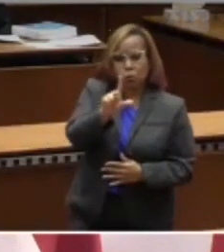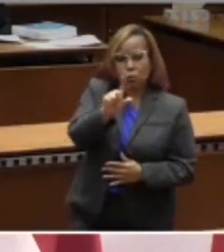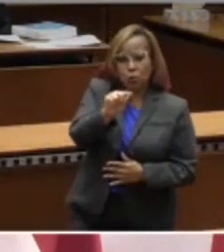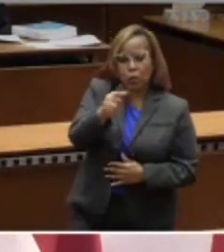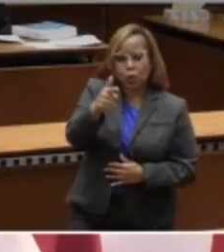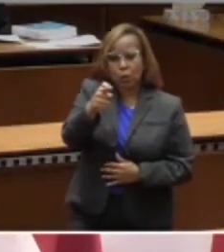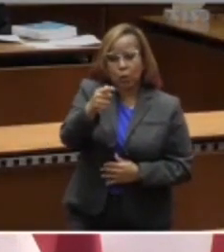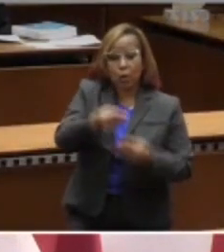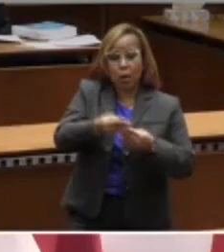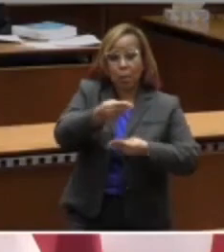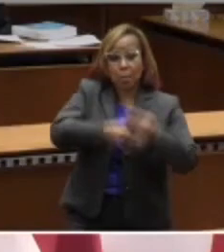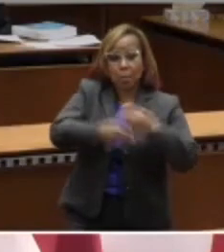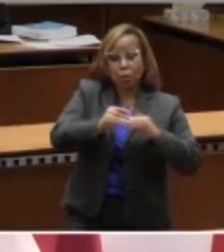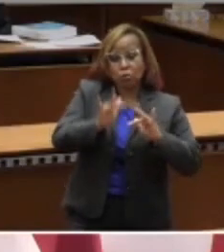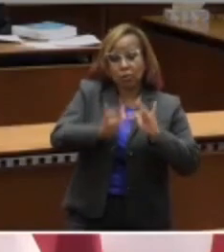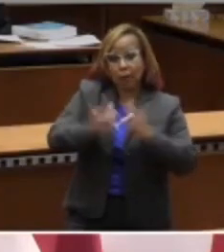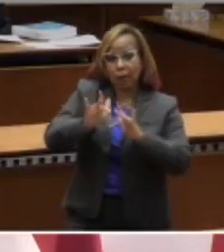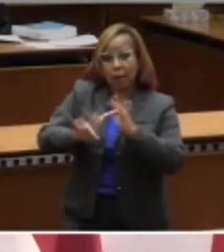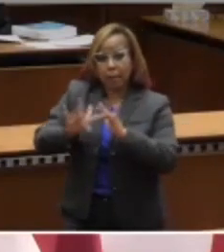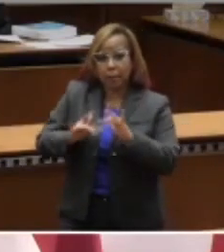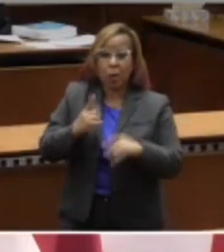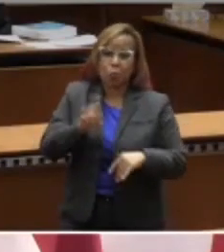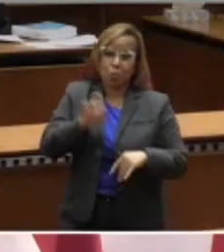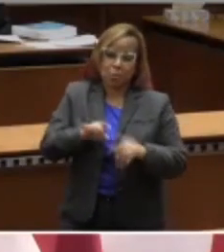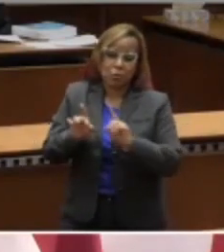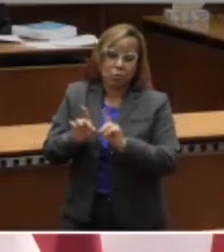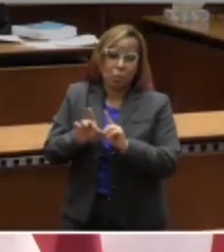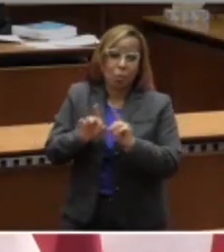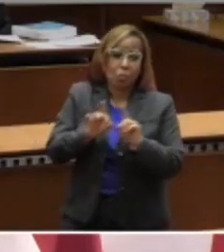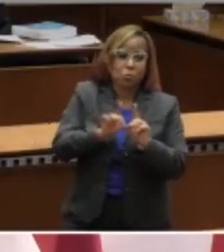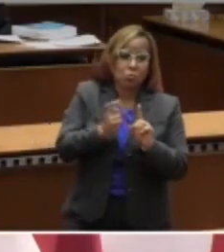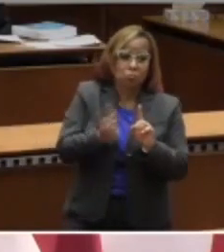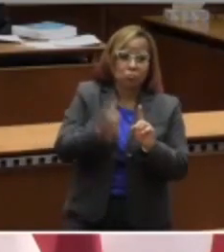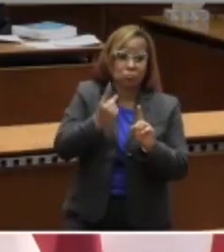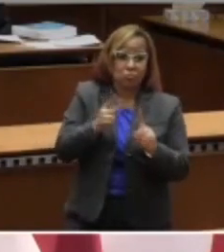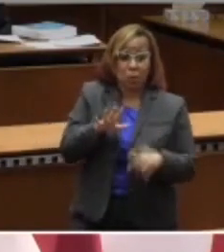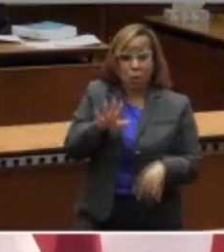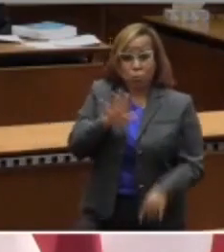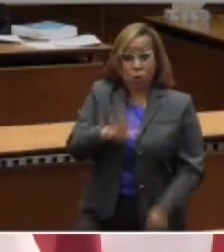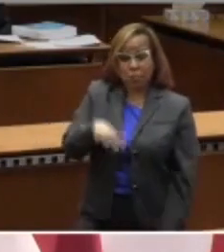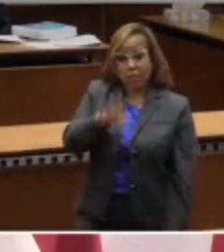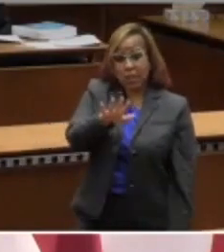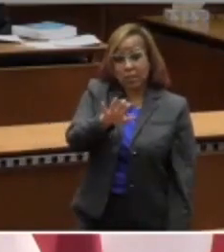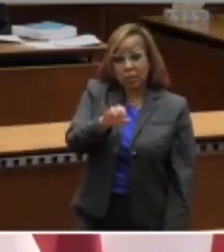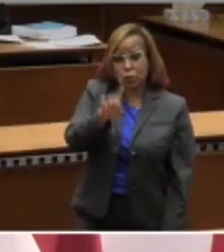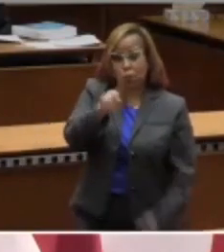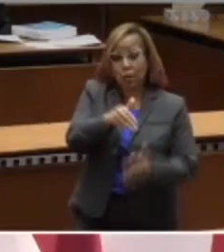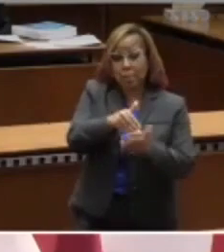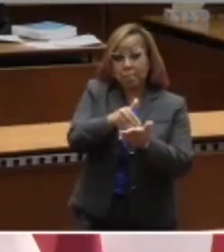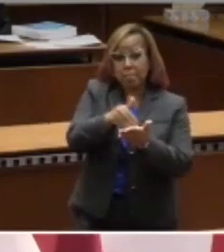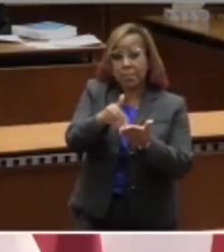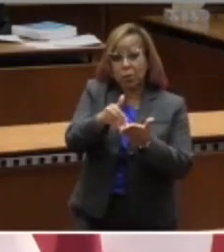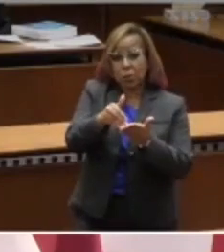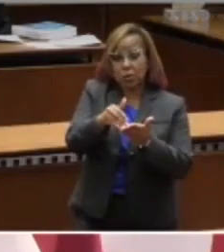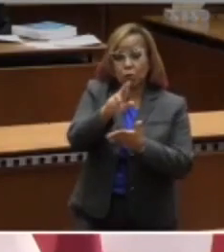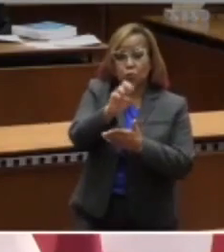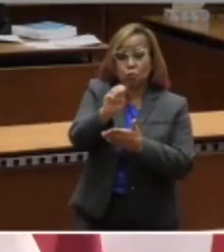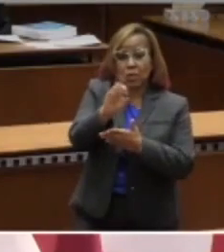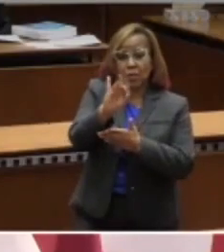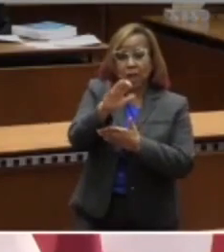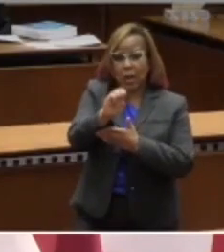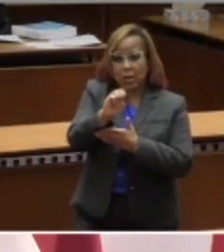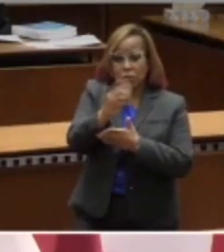2021 budget gap, we must also assume approximately $501 million in refinancing